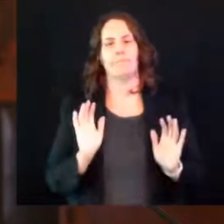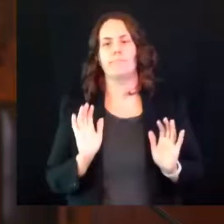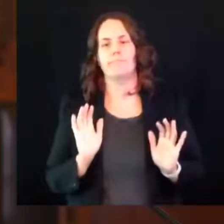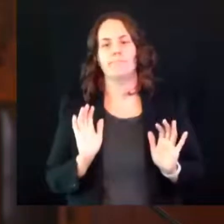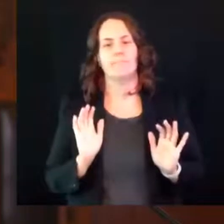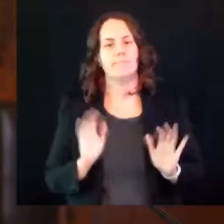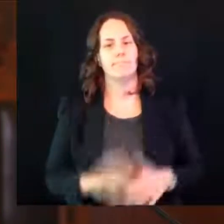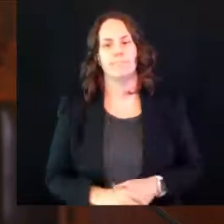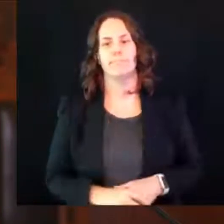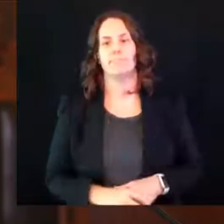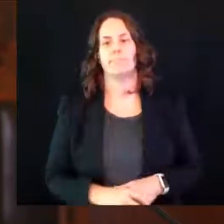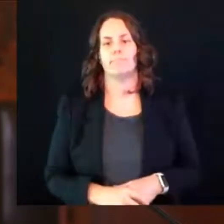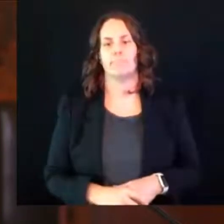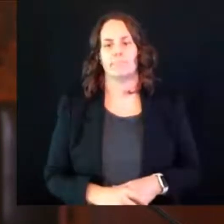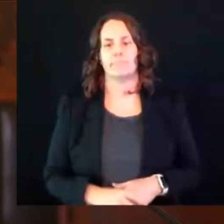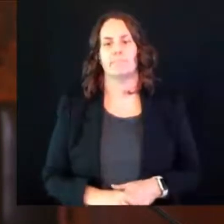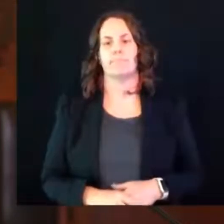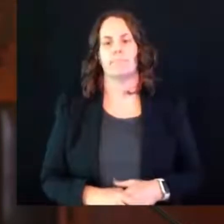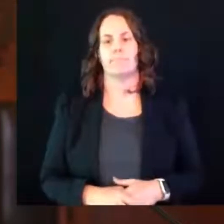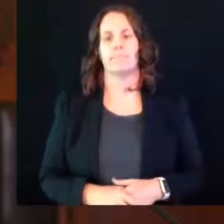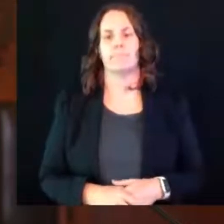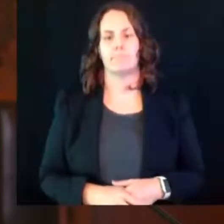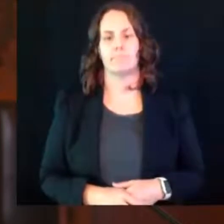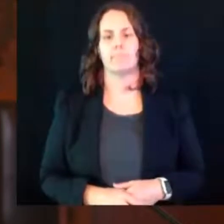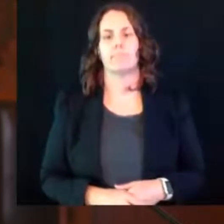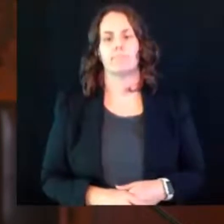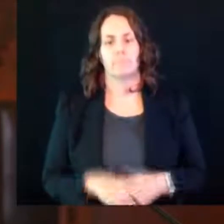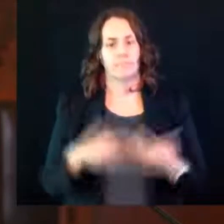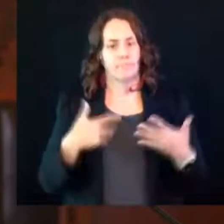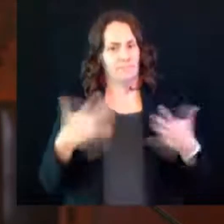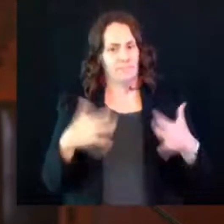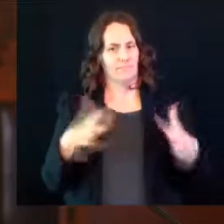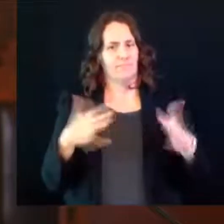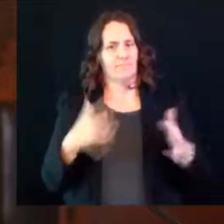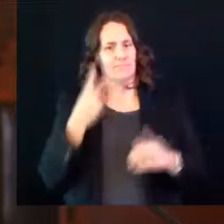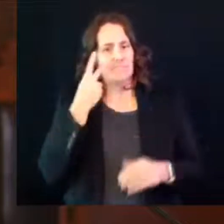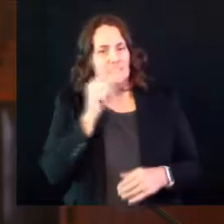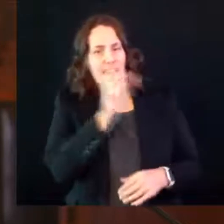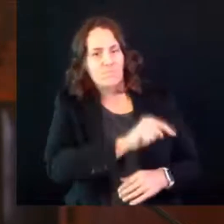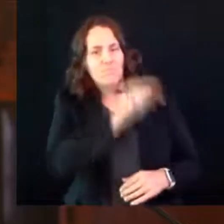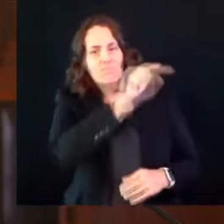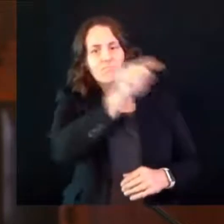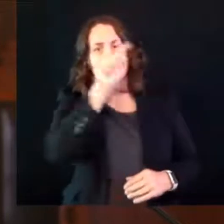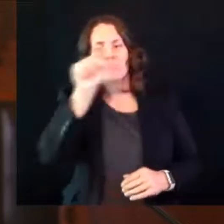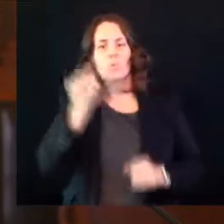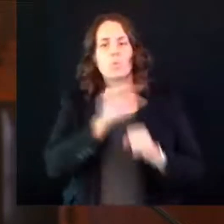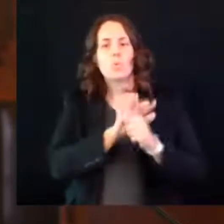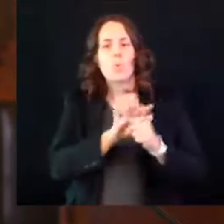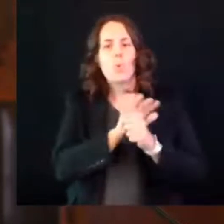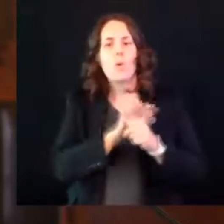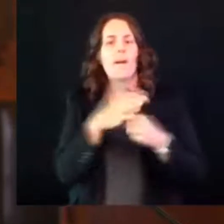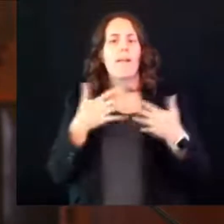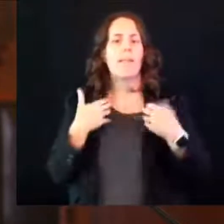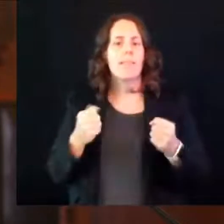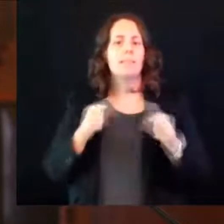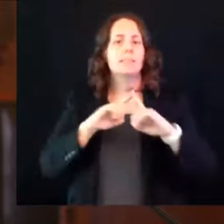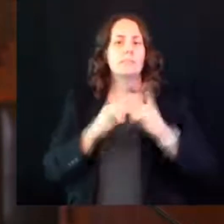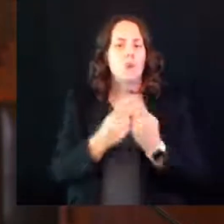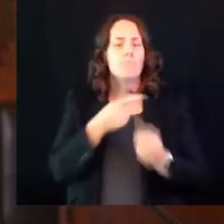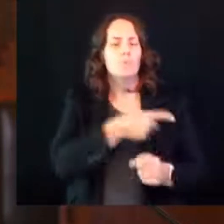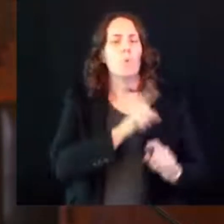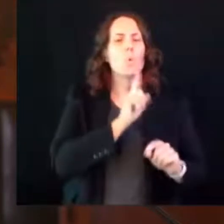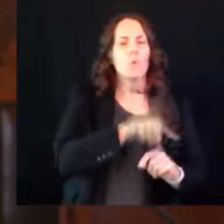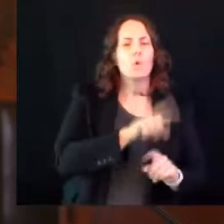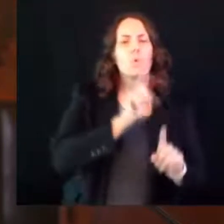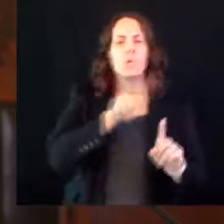health alerts to draw further attention to this crisis here in Wisconsin, and we encourage local leaders to respond by putting additional mitigation